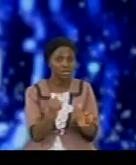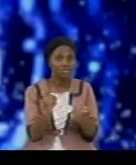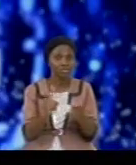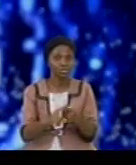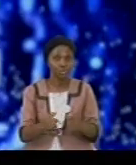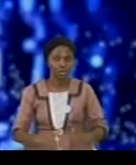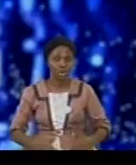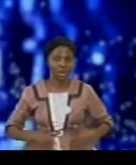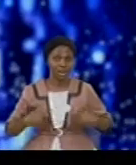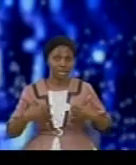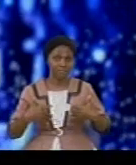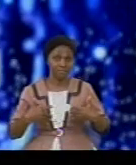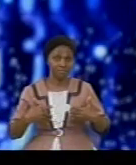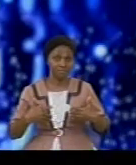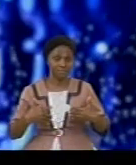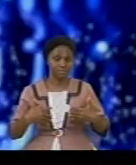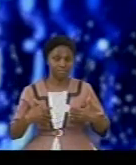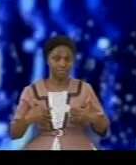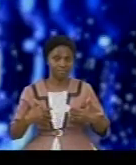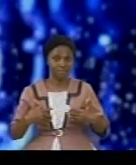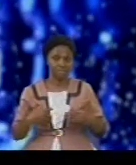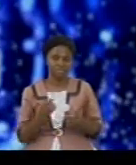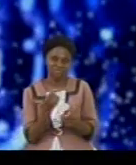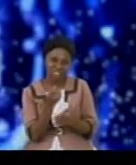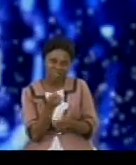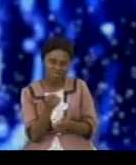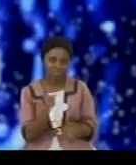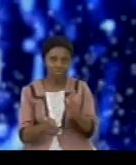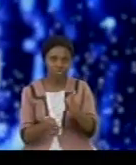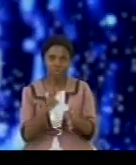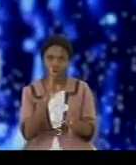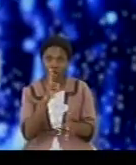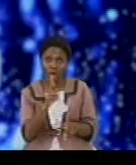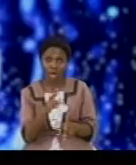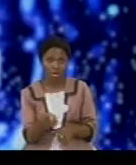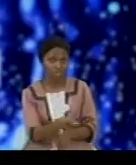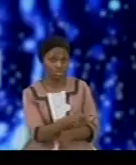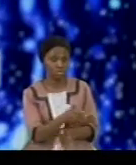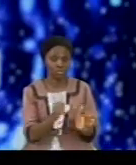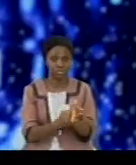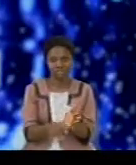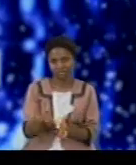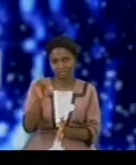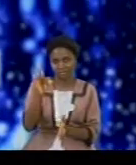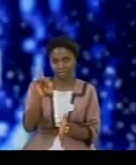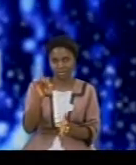life, few people are those that find it.